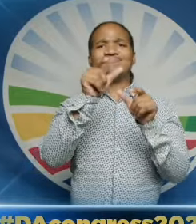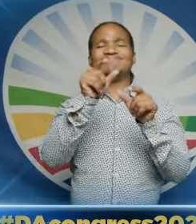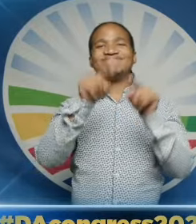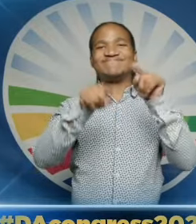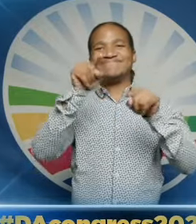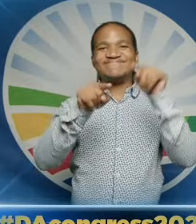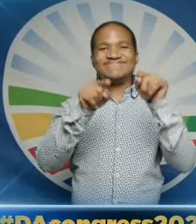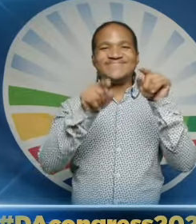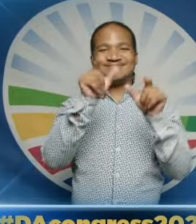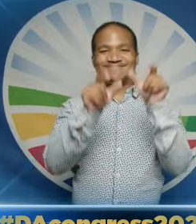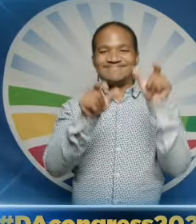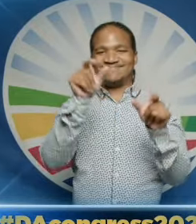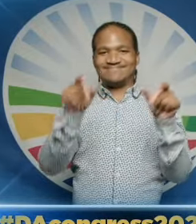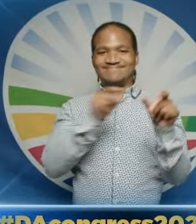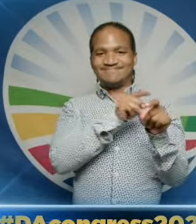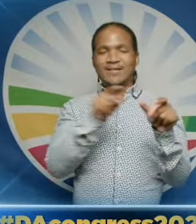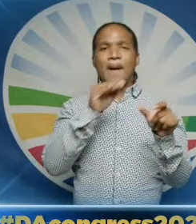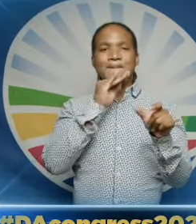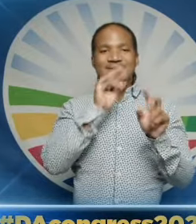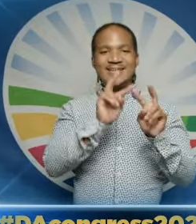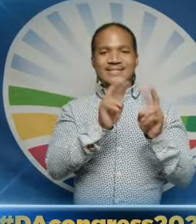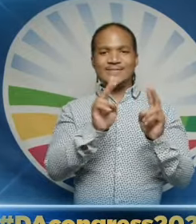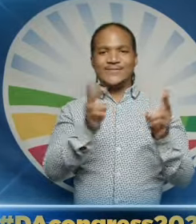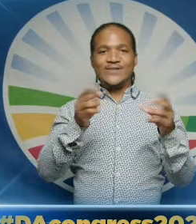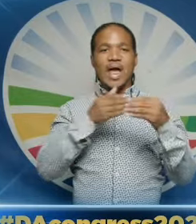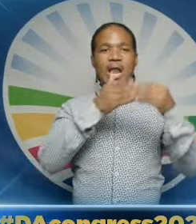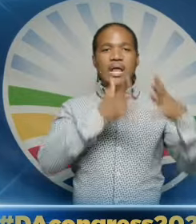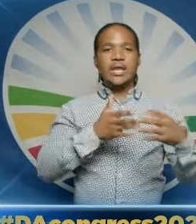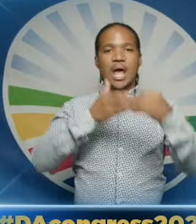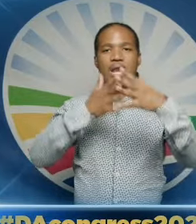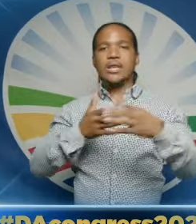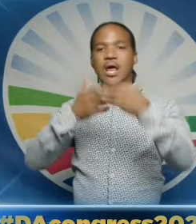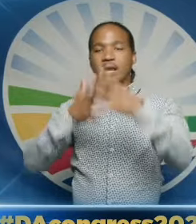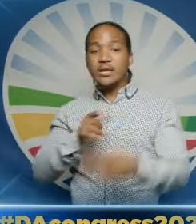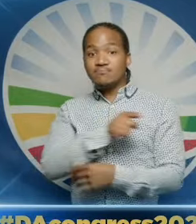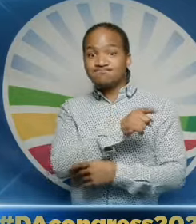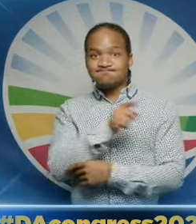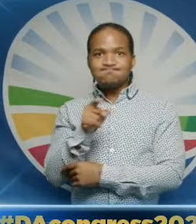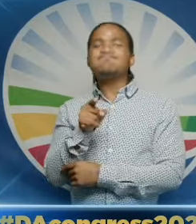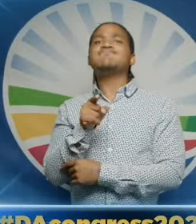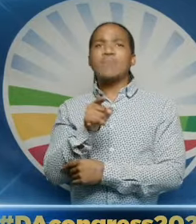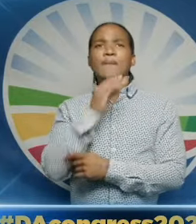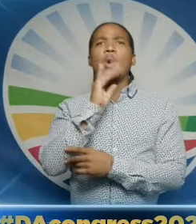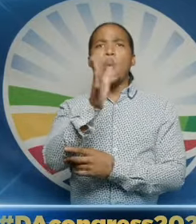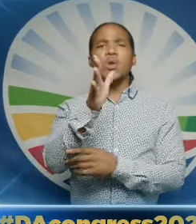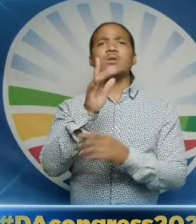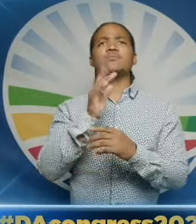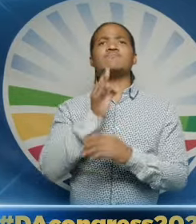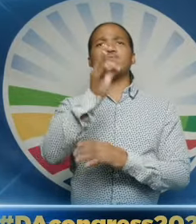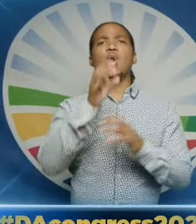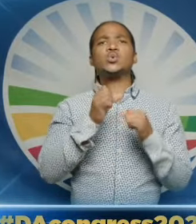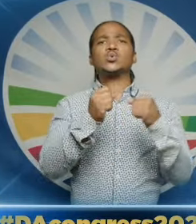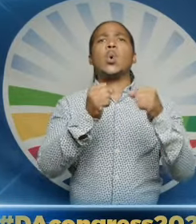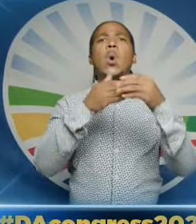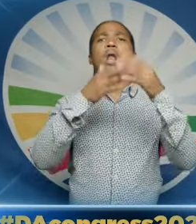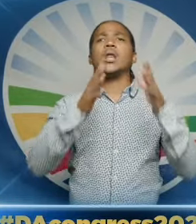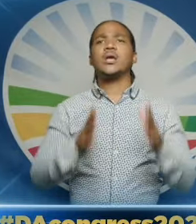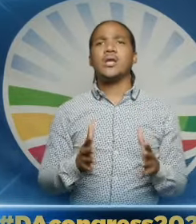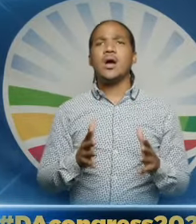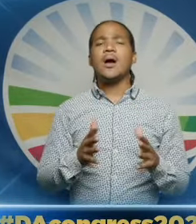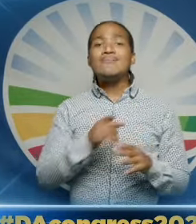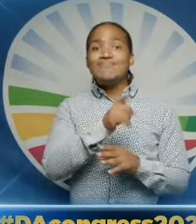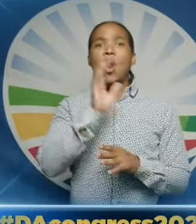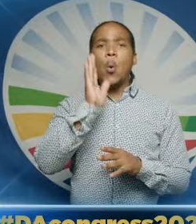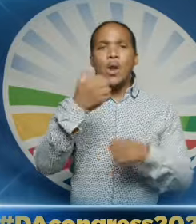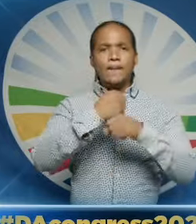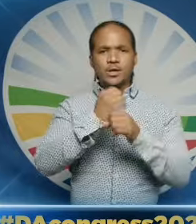is the caliber of leaders that we are going to come out with here is going to be a strong leaders that are going to